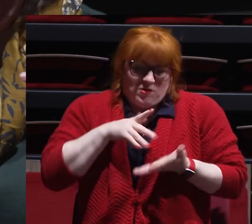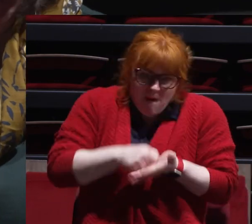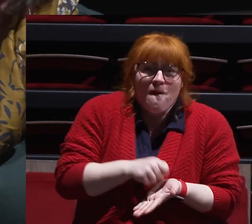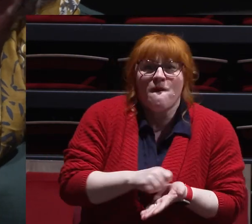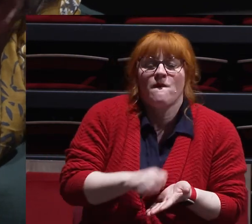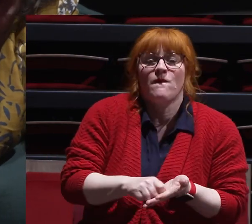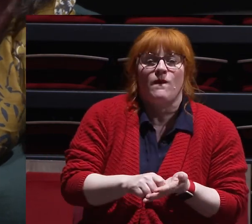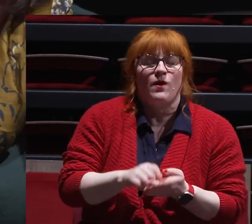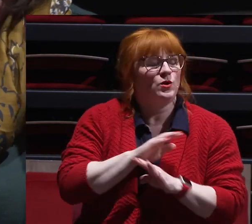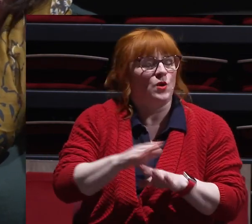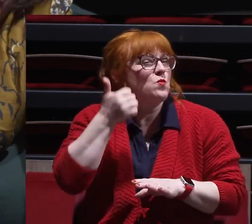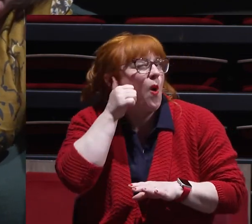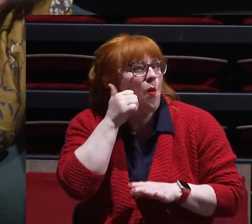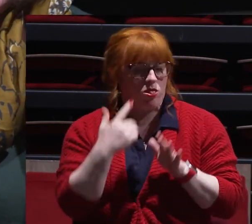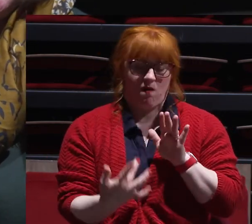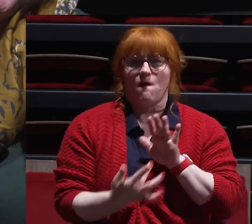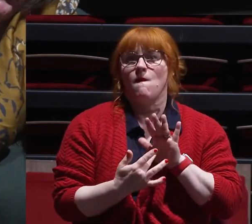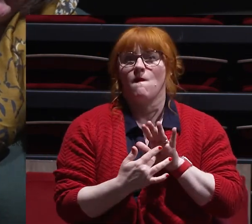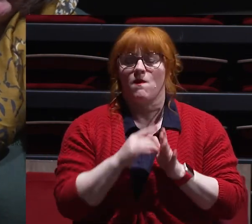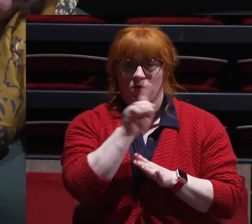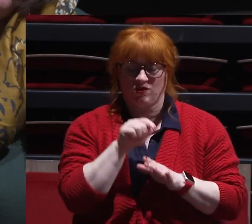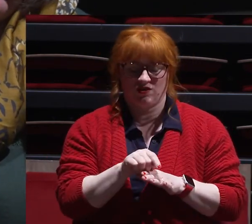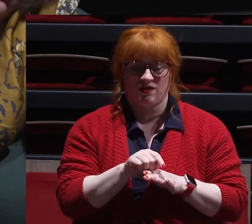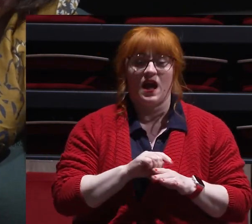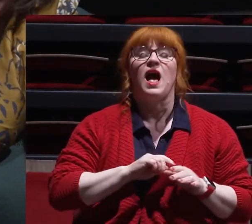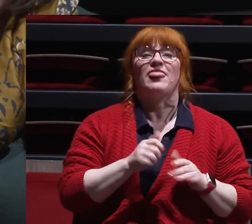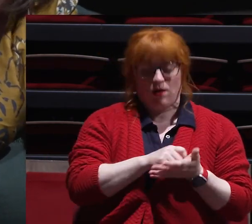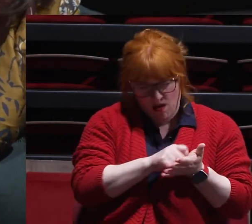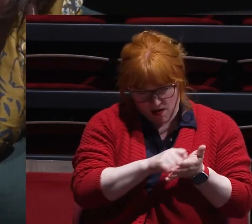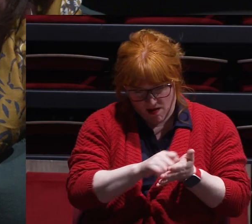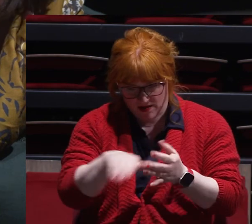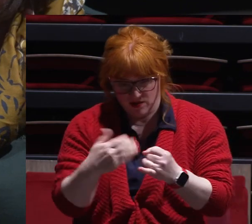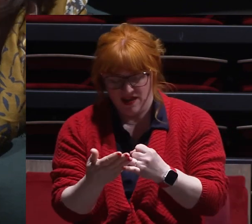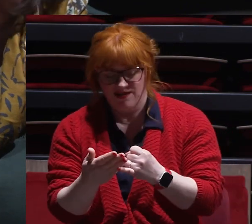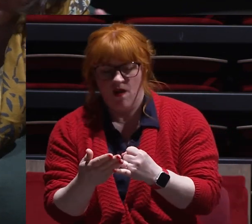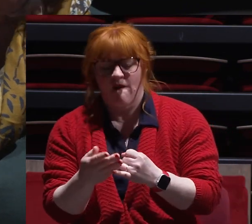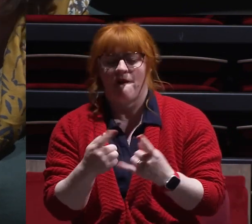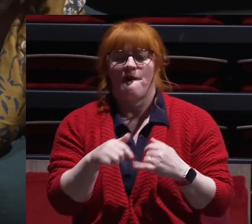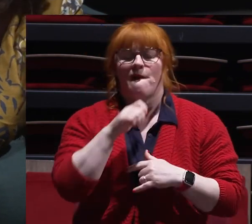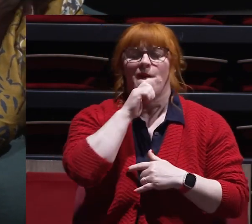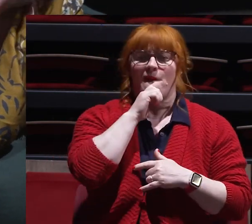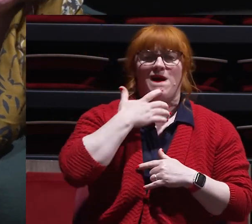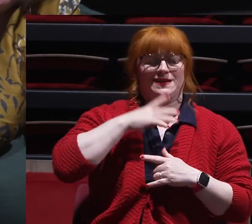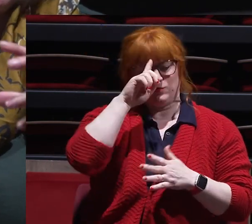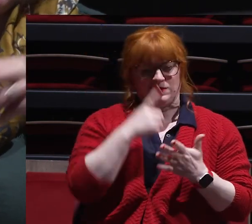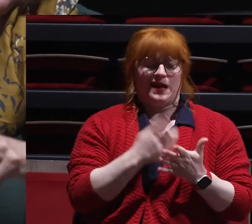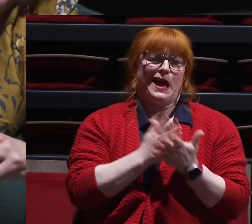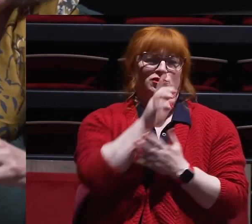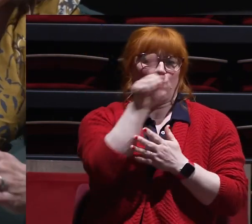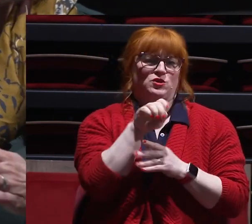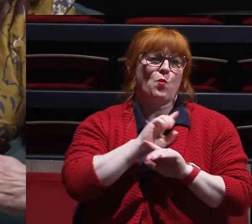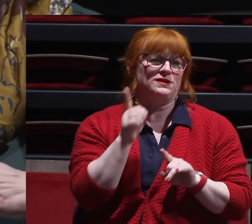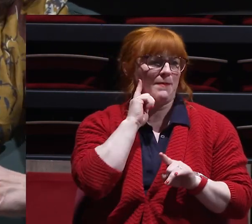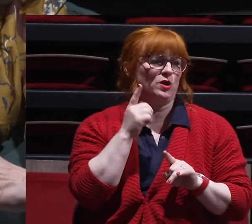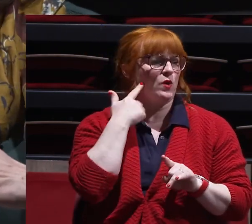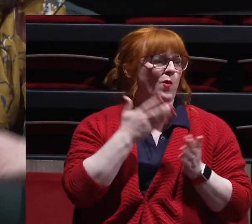to get this thing down on the page. And then you get to the end of it and you go, oh, hold on, I need to decide what the anchor is,